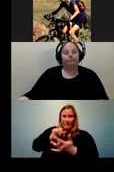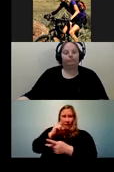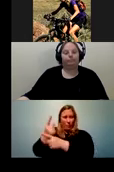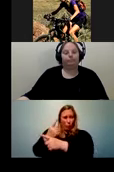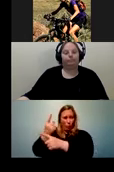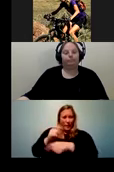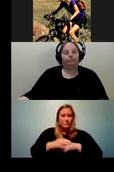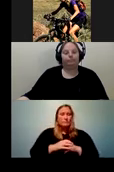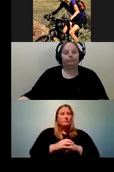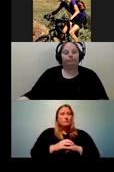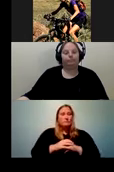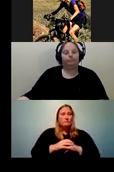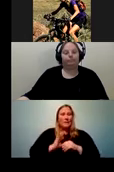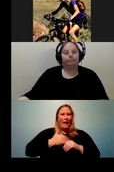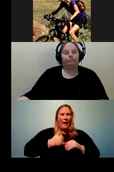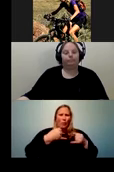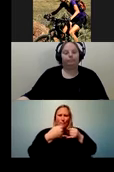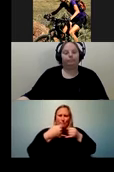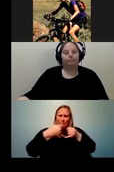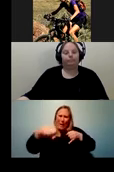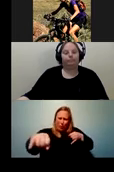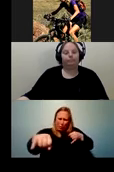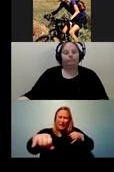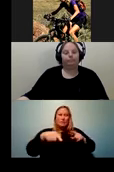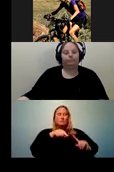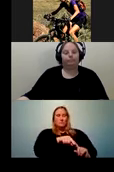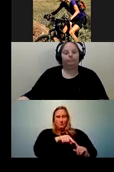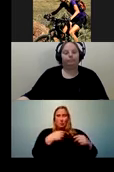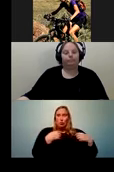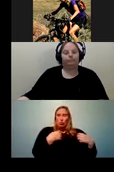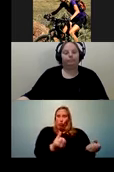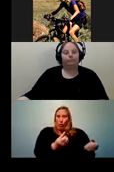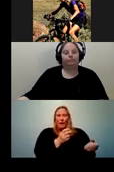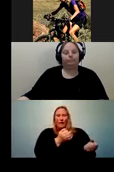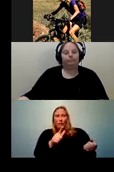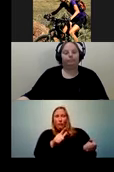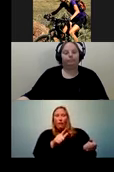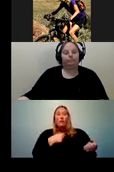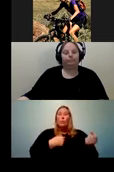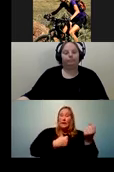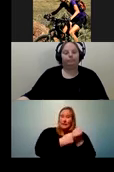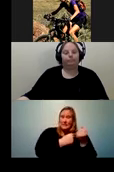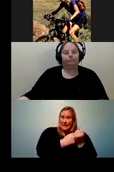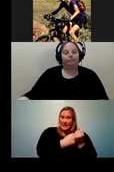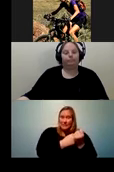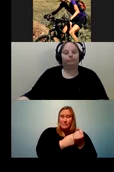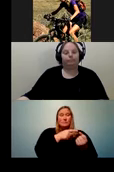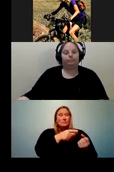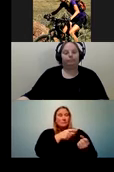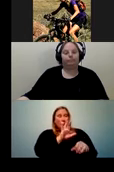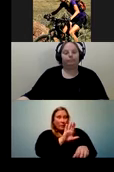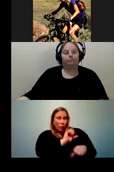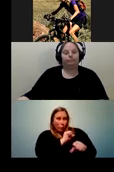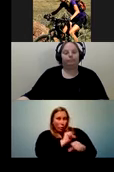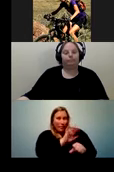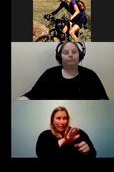where our ethical boundaries, the strong ethical boundaries instead are assisting the person with employment of their choice,